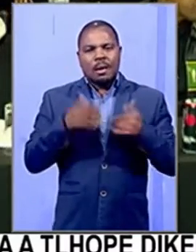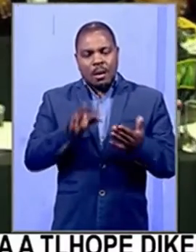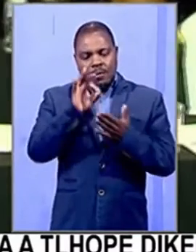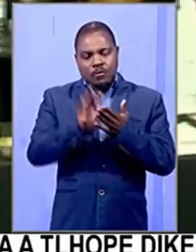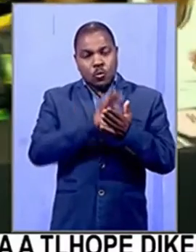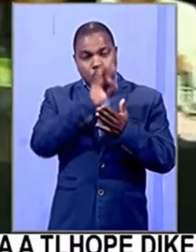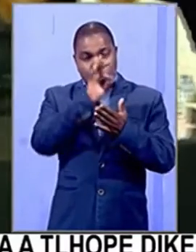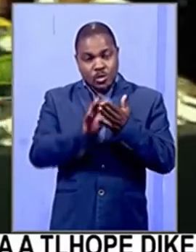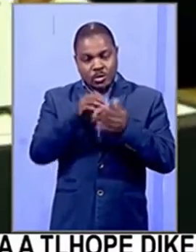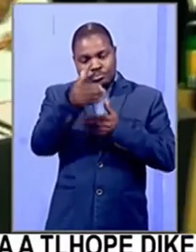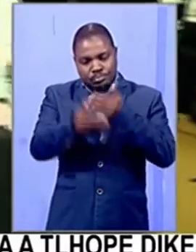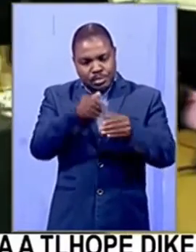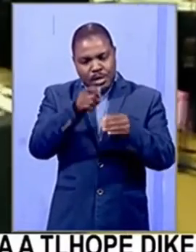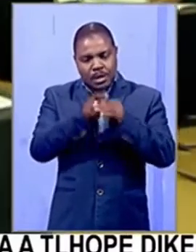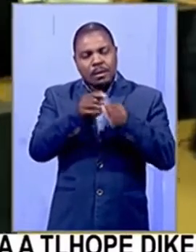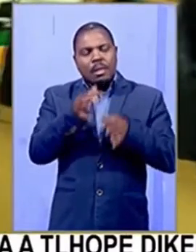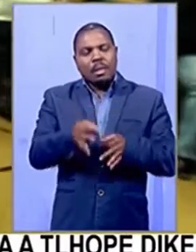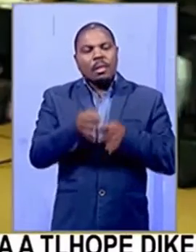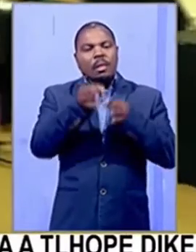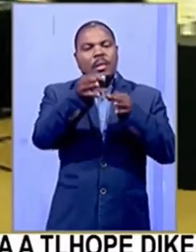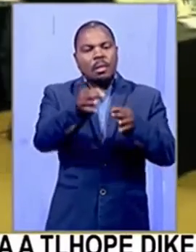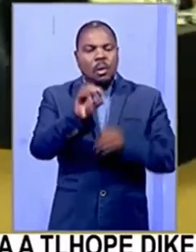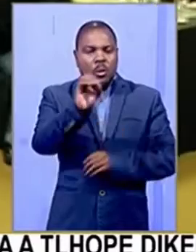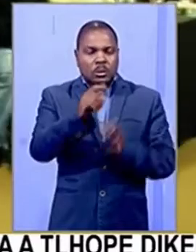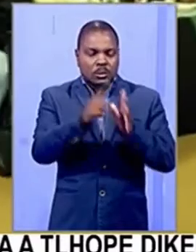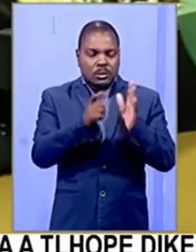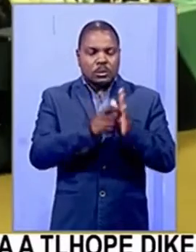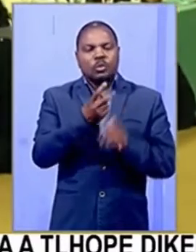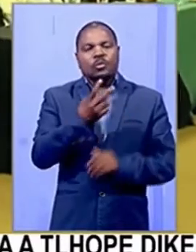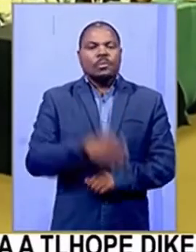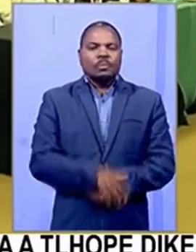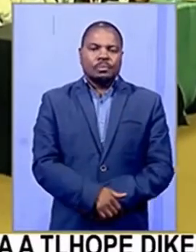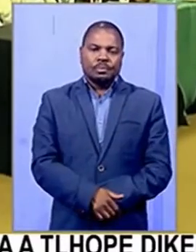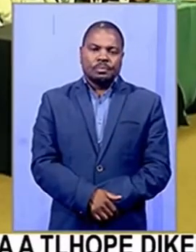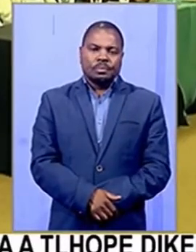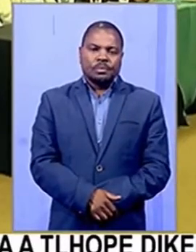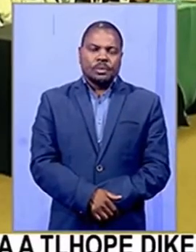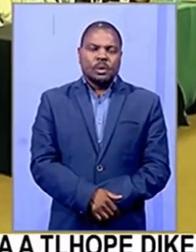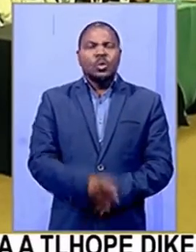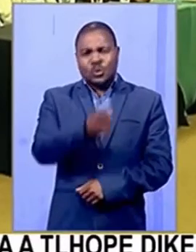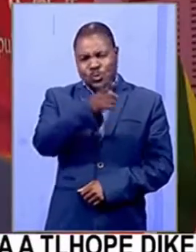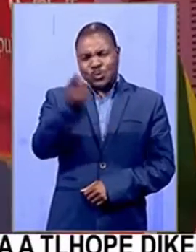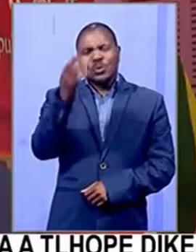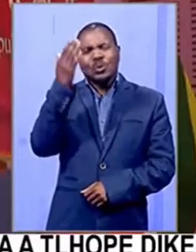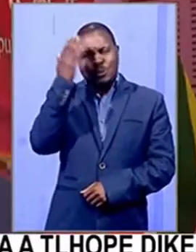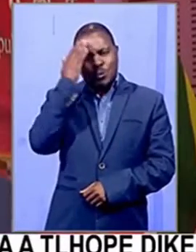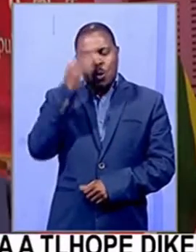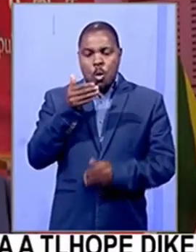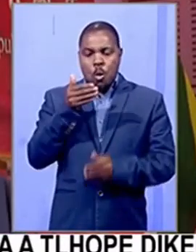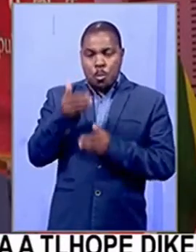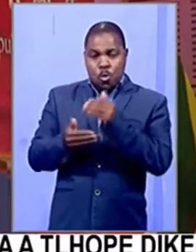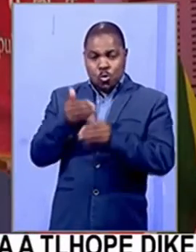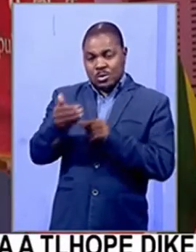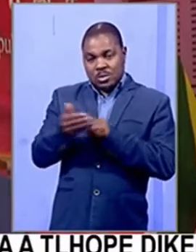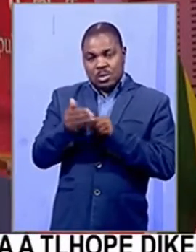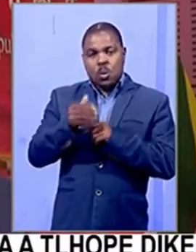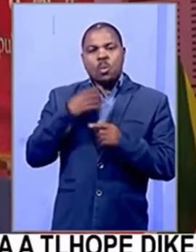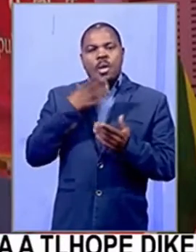e sutiseditswe go diphalane a le Masome le Botlhano. Well, you know that process is managed by what we call